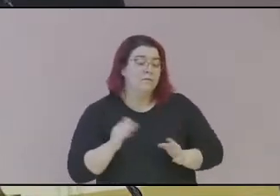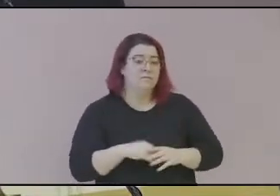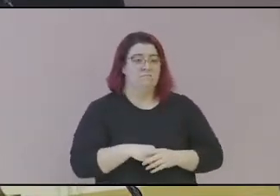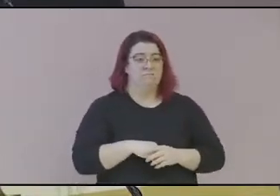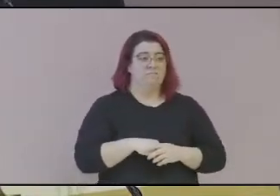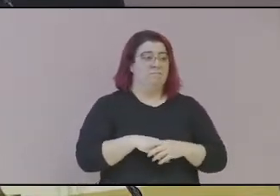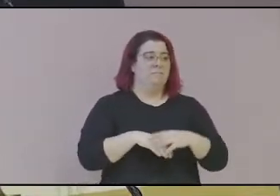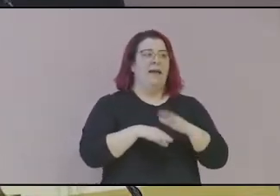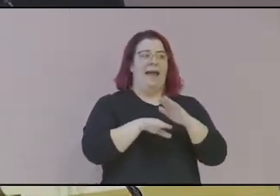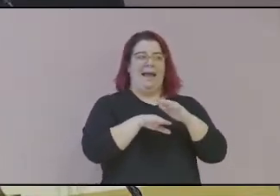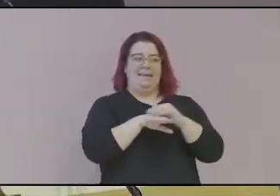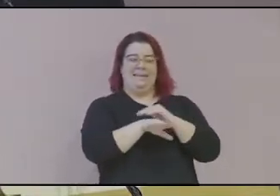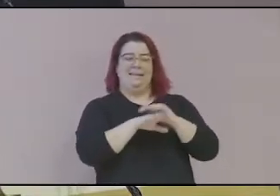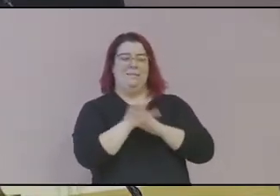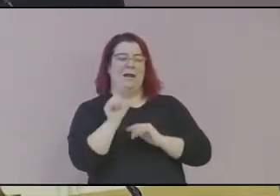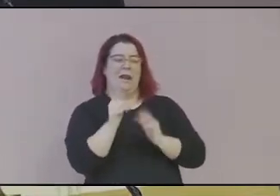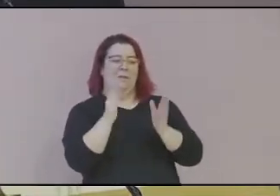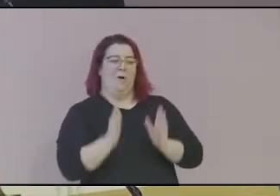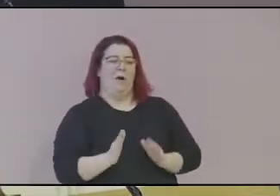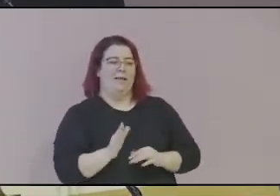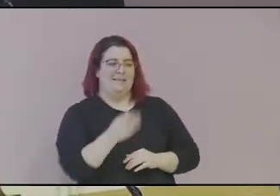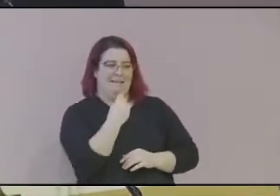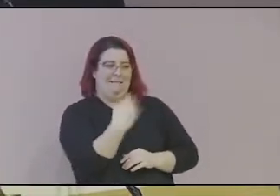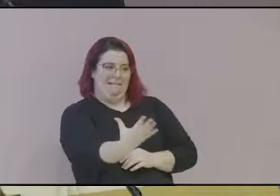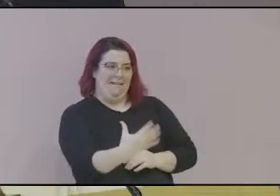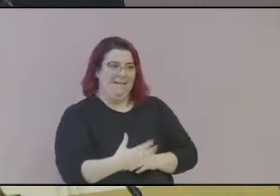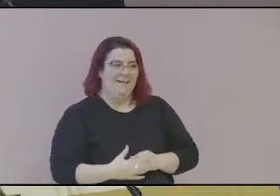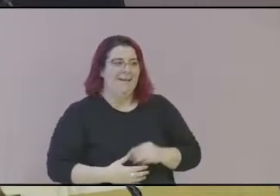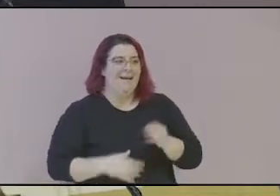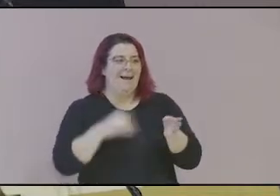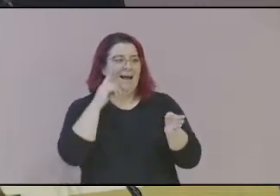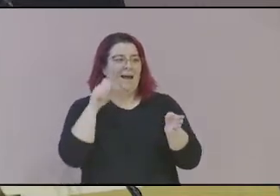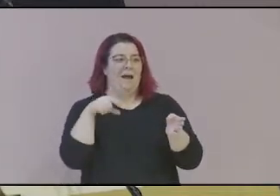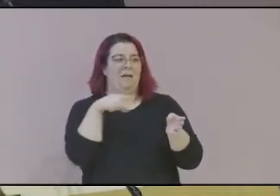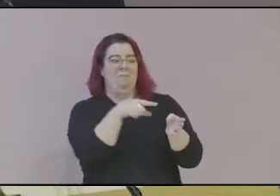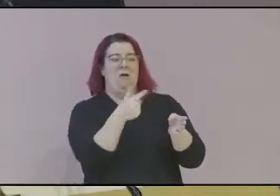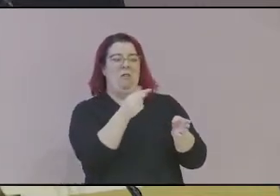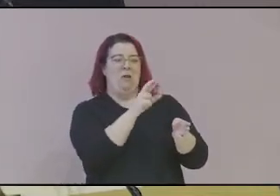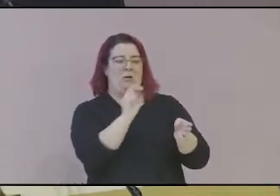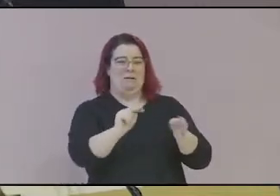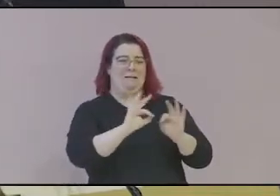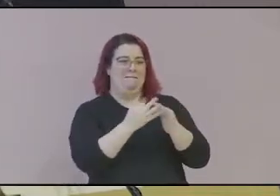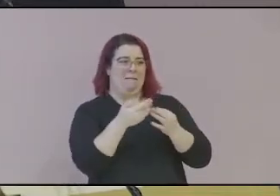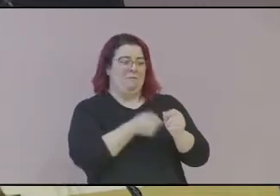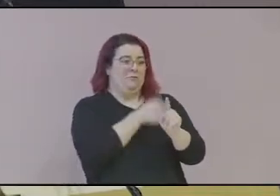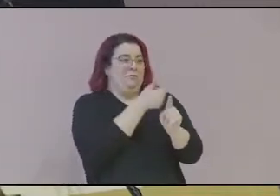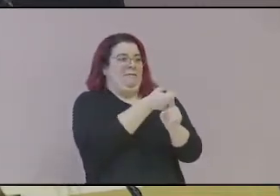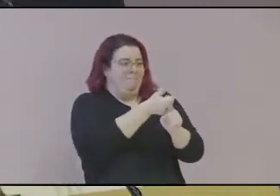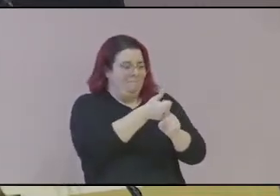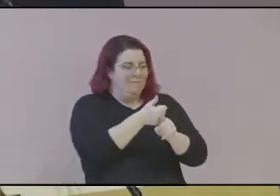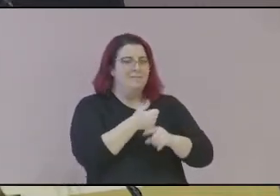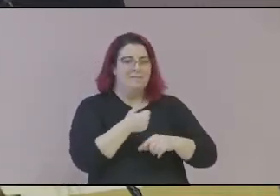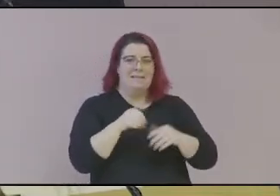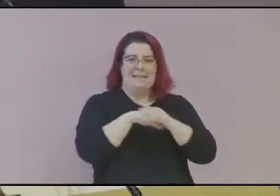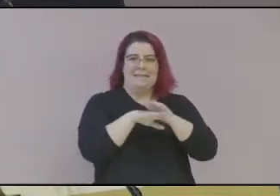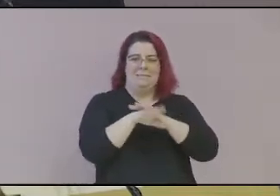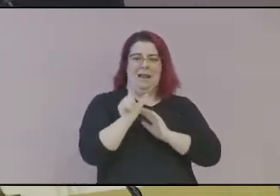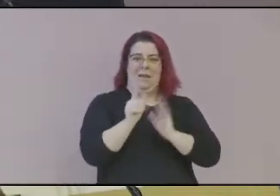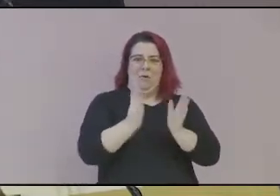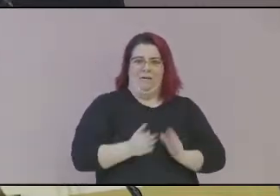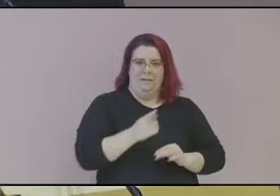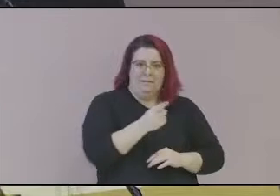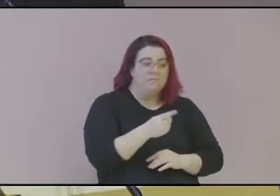accessibility librarians, actually. Shout out to a member of the Green family who's an accessibility librarian, and also